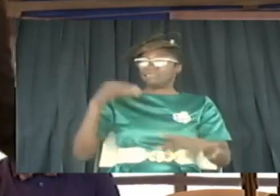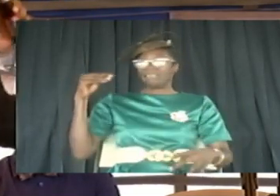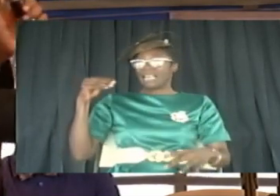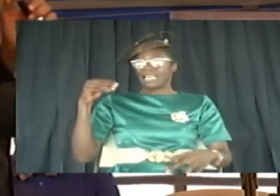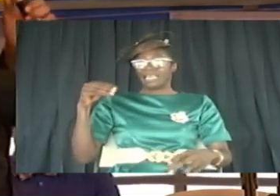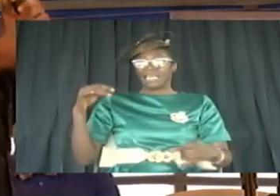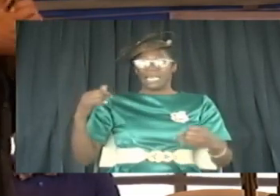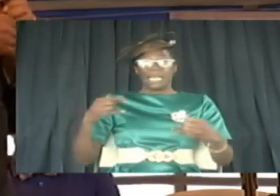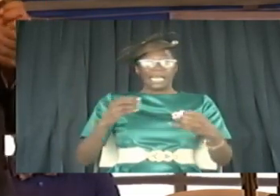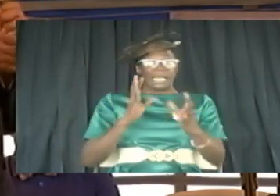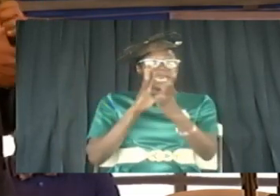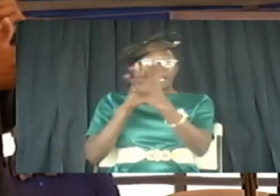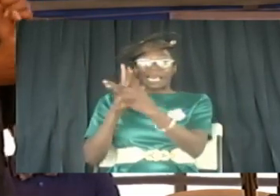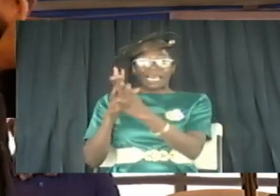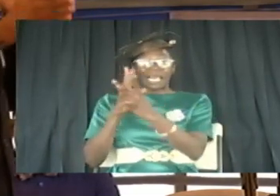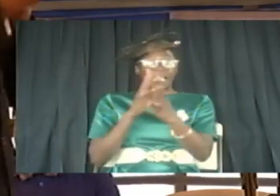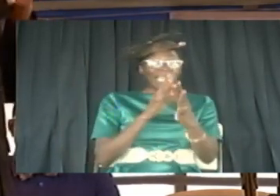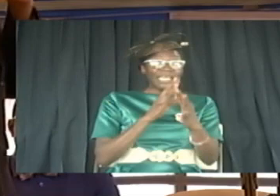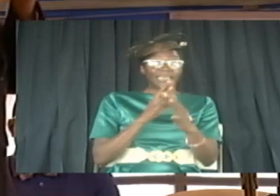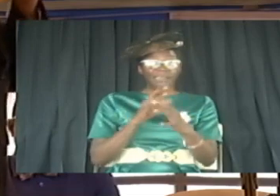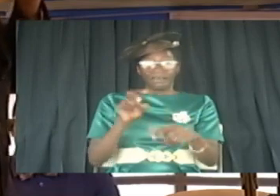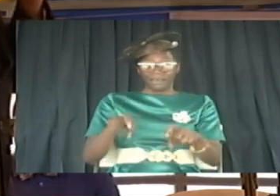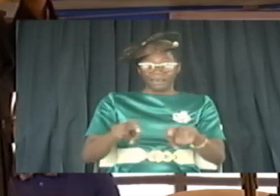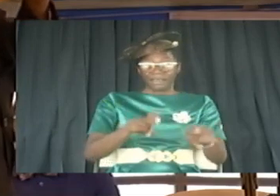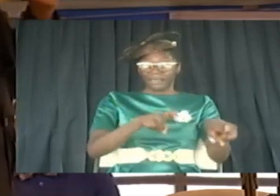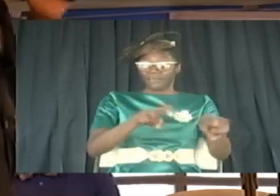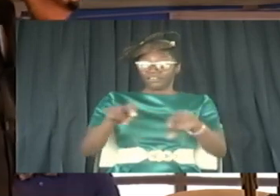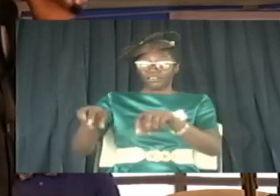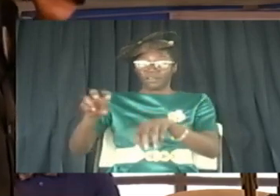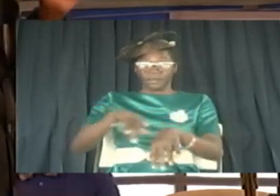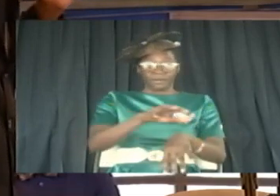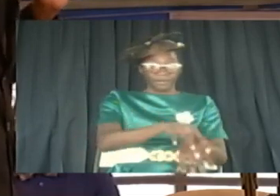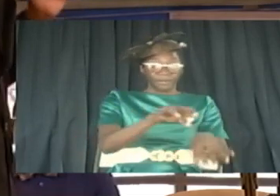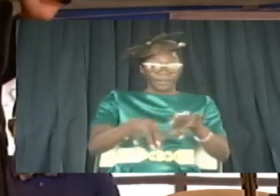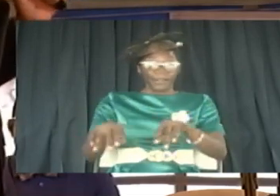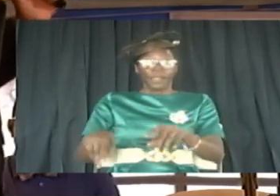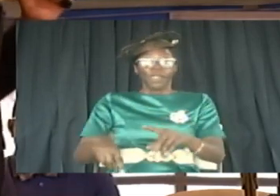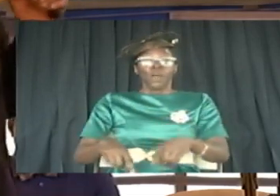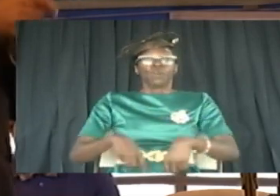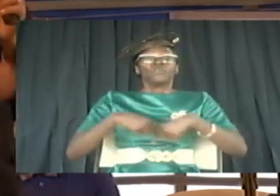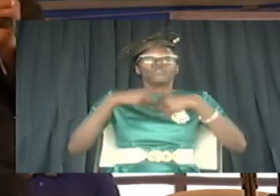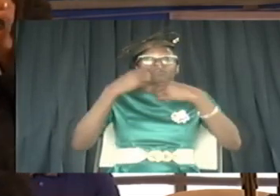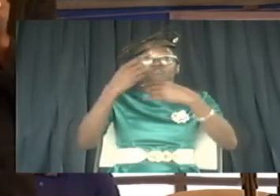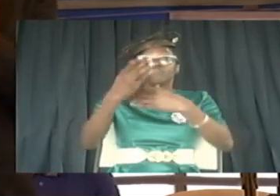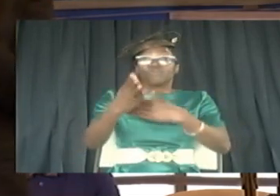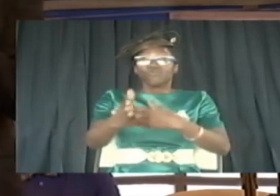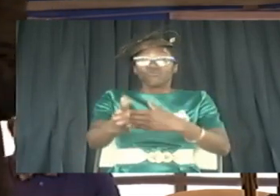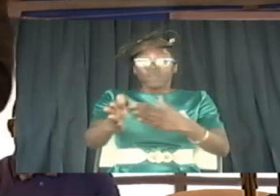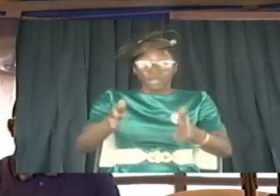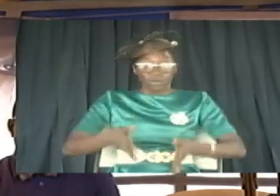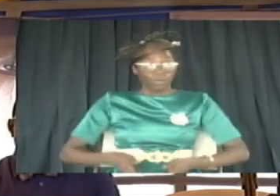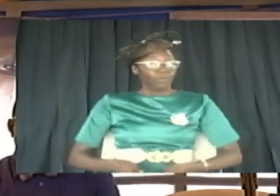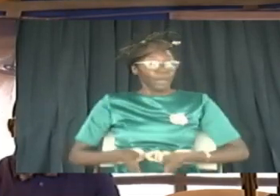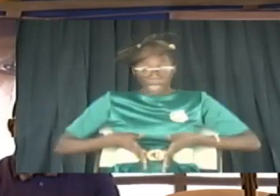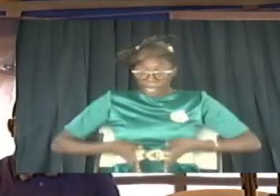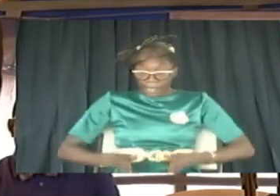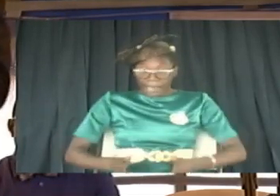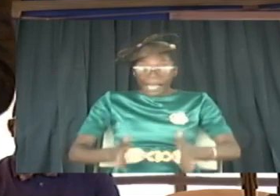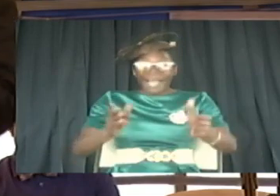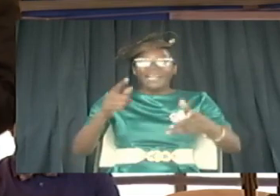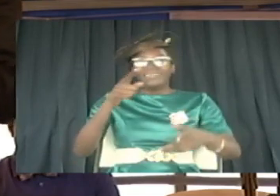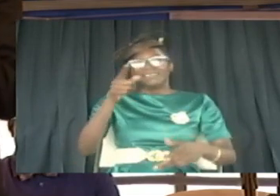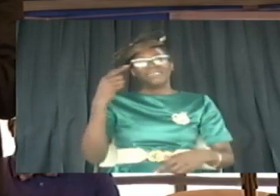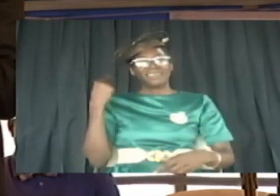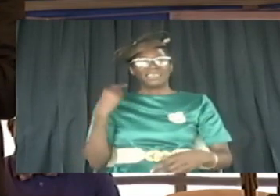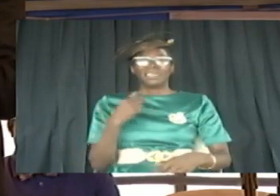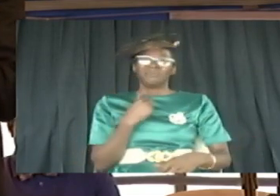cashier went down into the aisles where you pick up things. I said, oh my